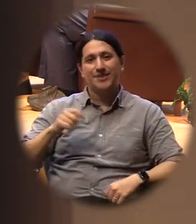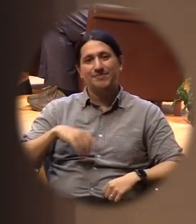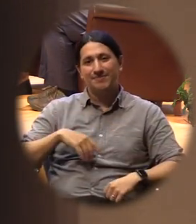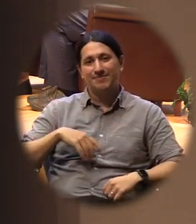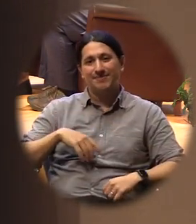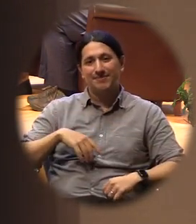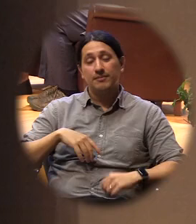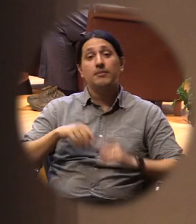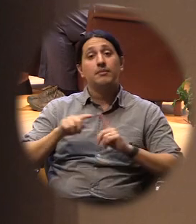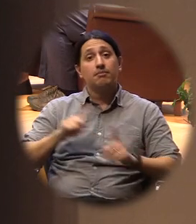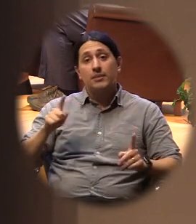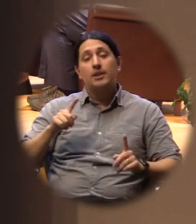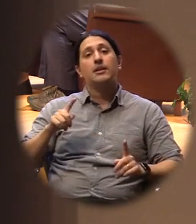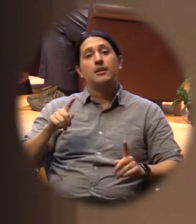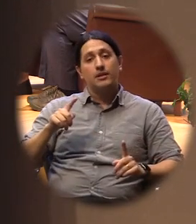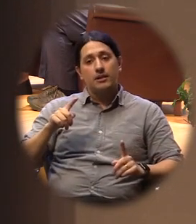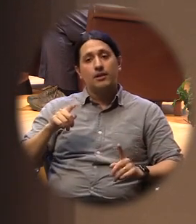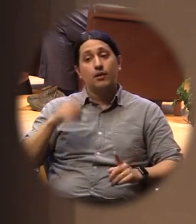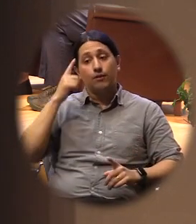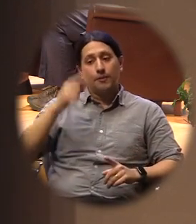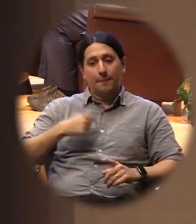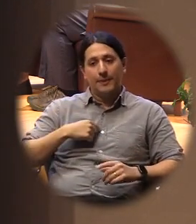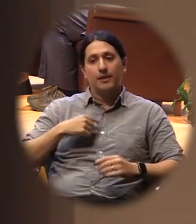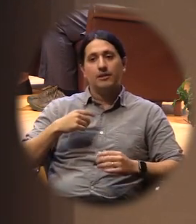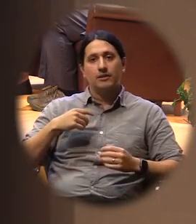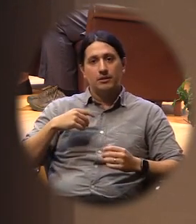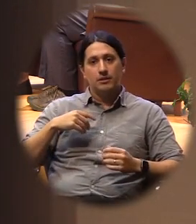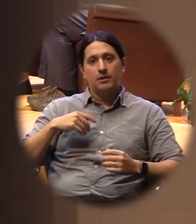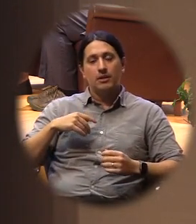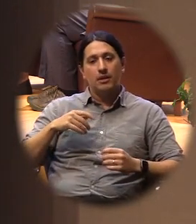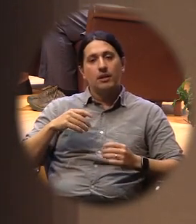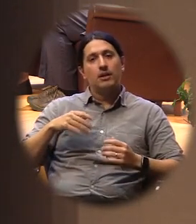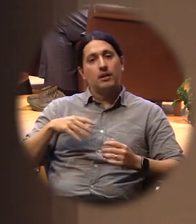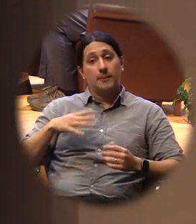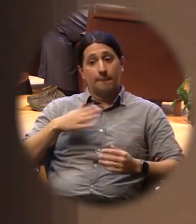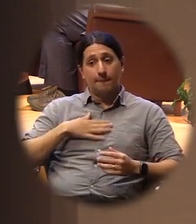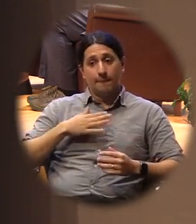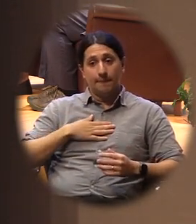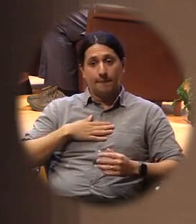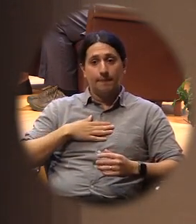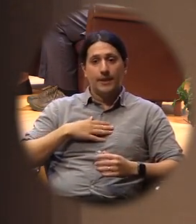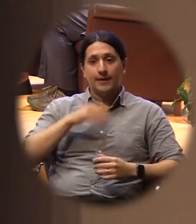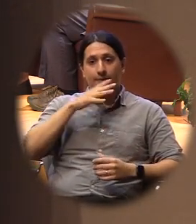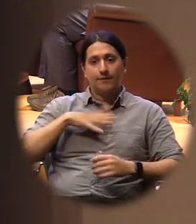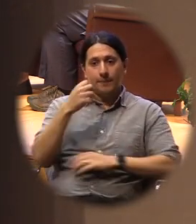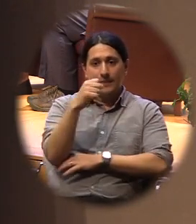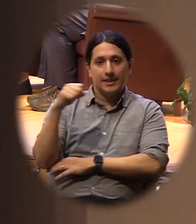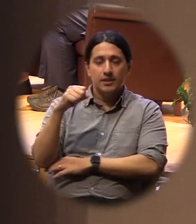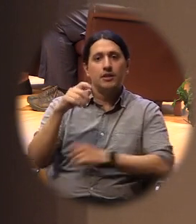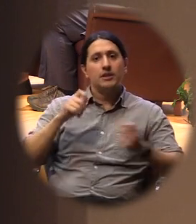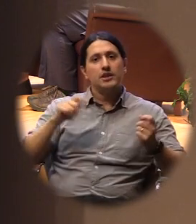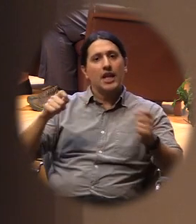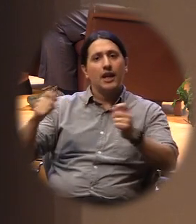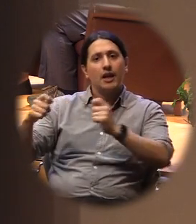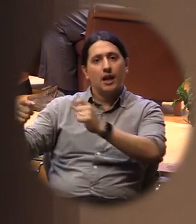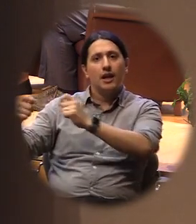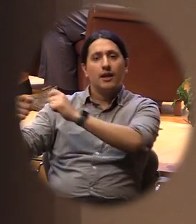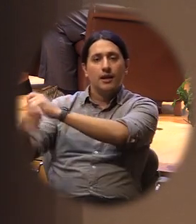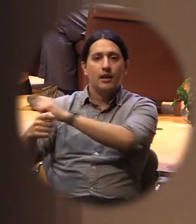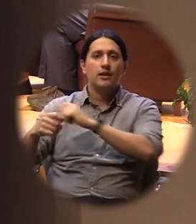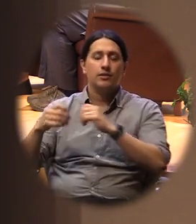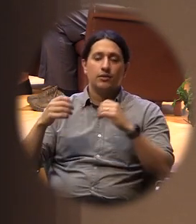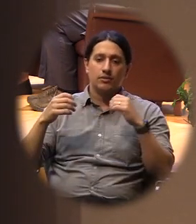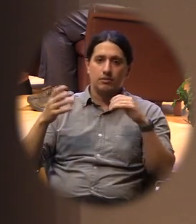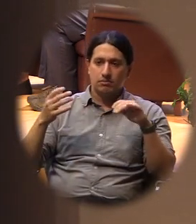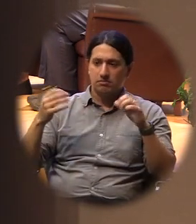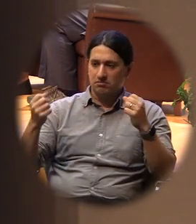me has been an ongoing changing set of ideas over a period of many years so to um to the